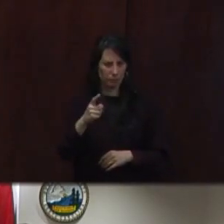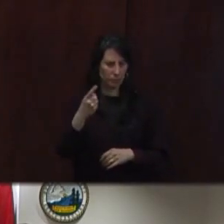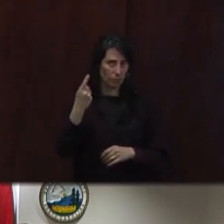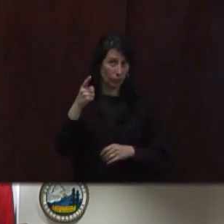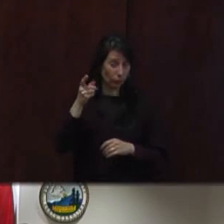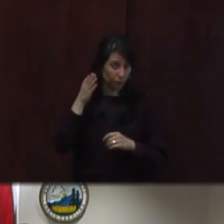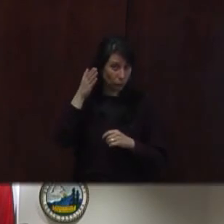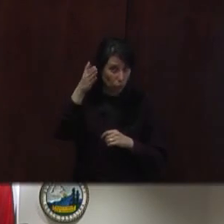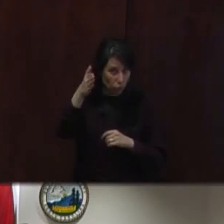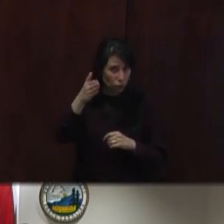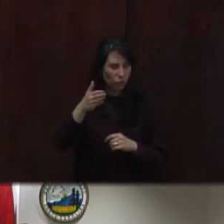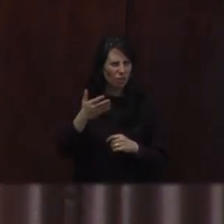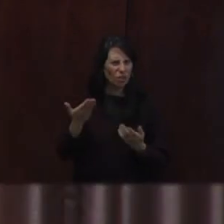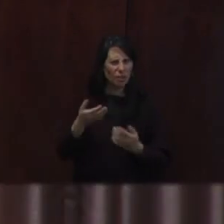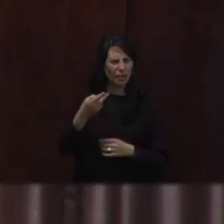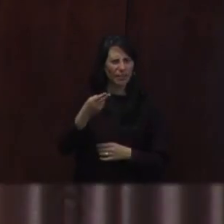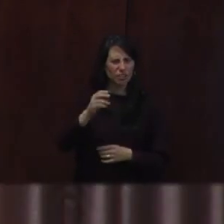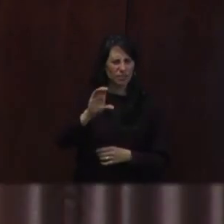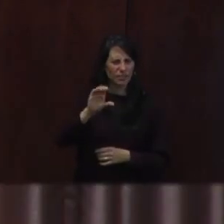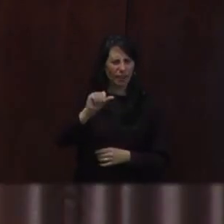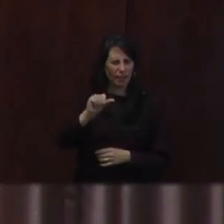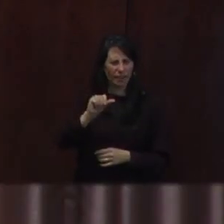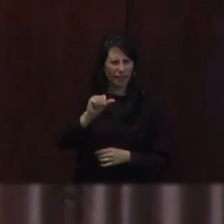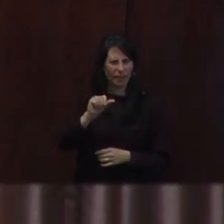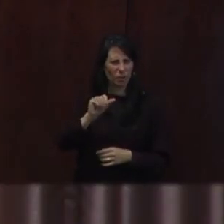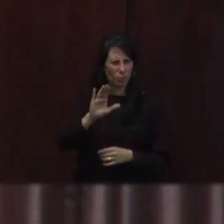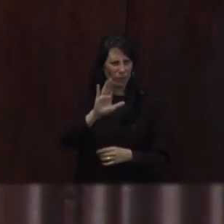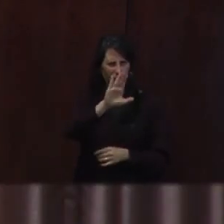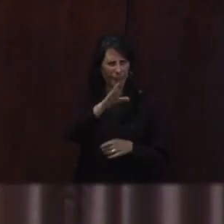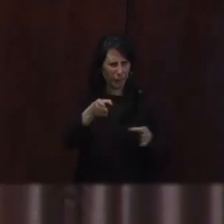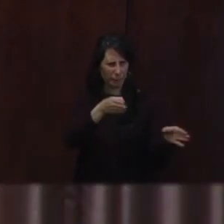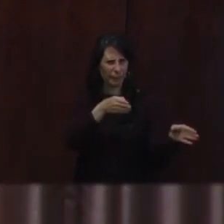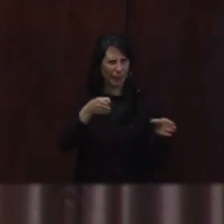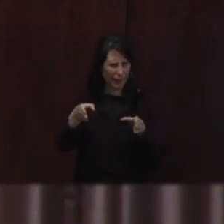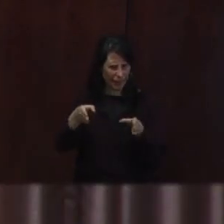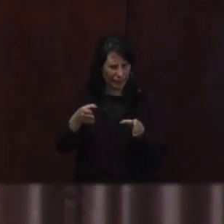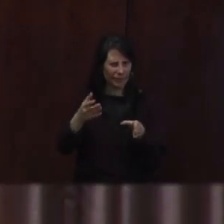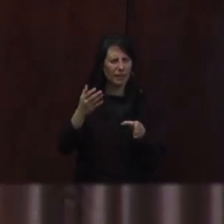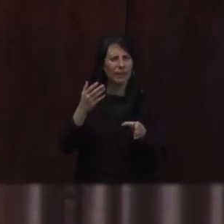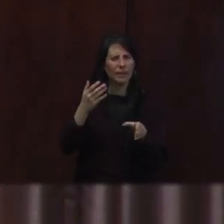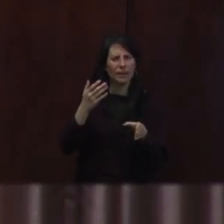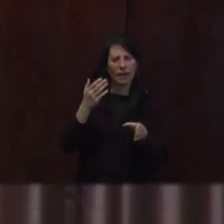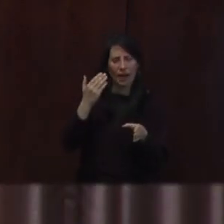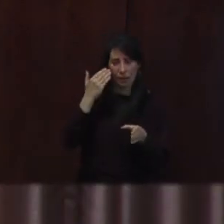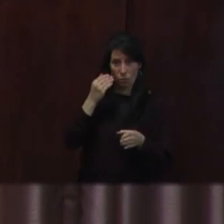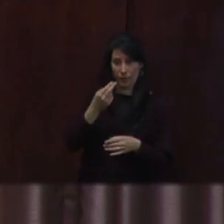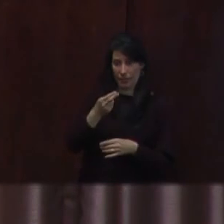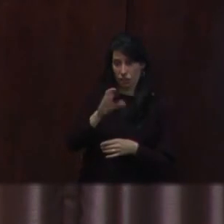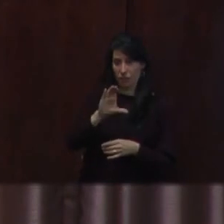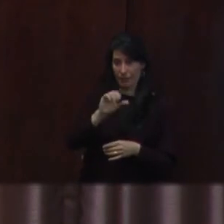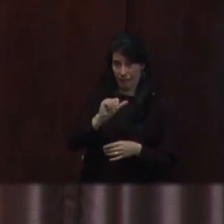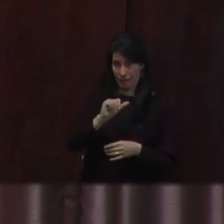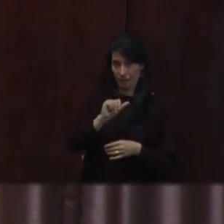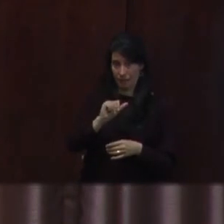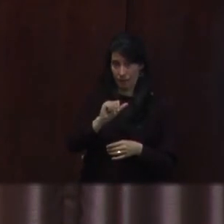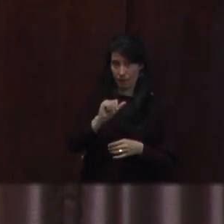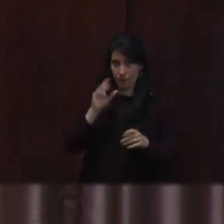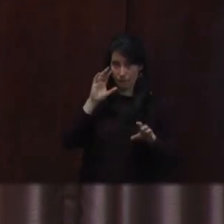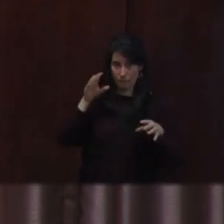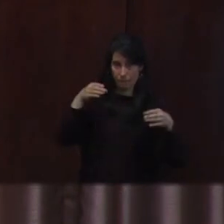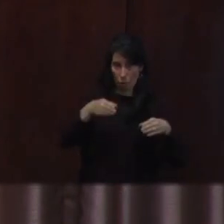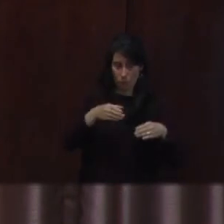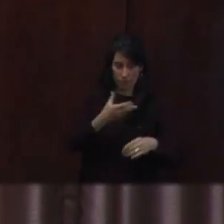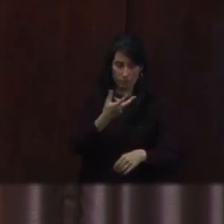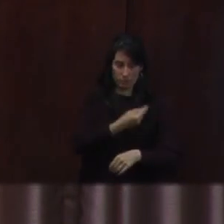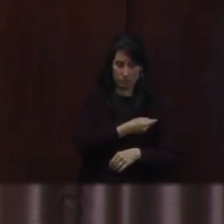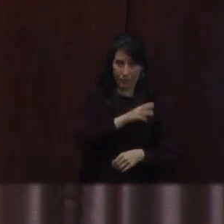what HCA's plan is? I know they are a closed pod, meaning they would just vaccinate their employees, and then do we know